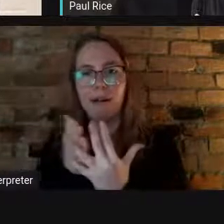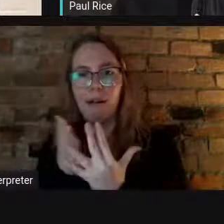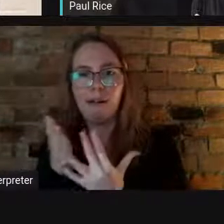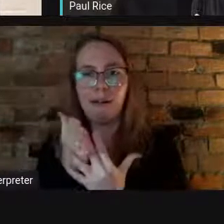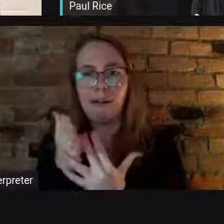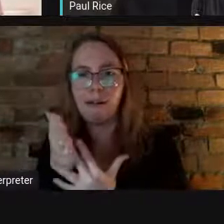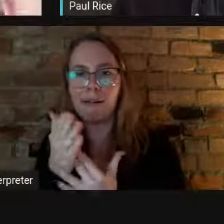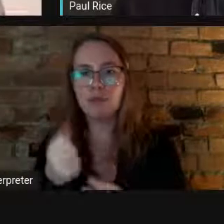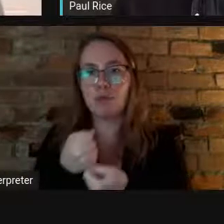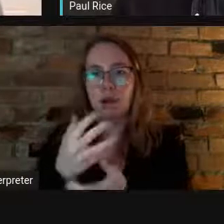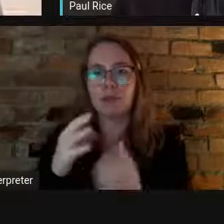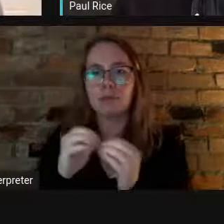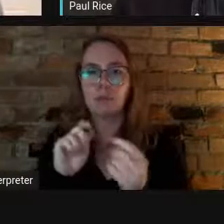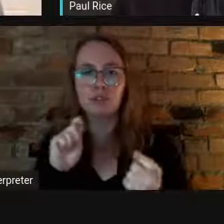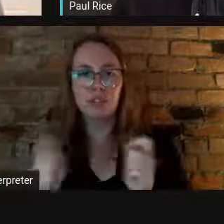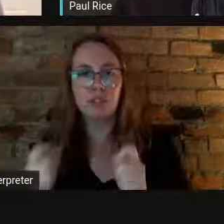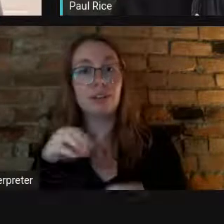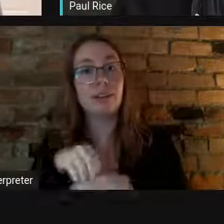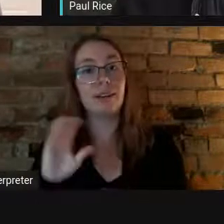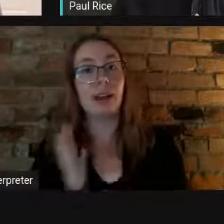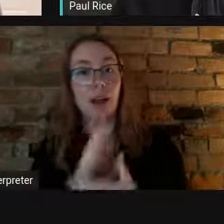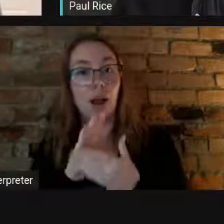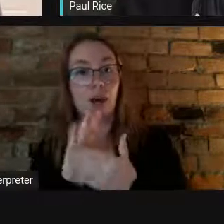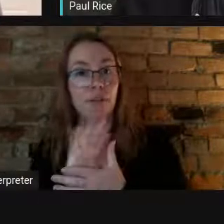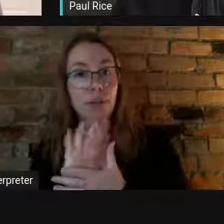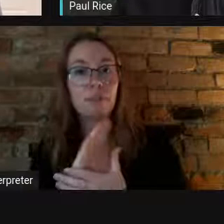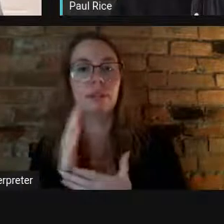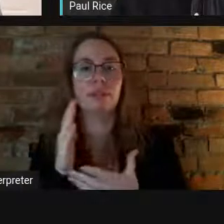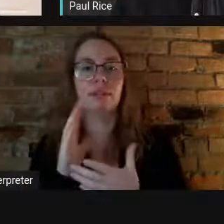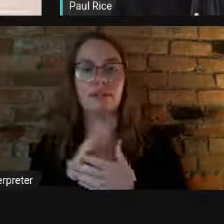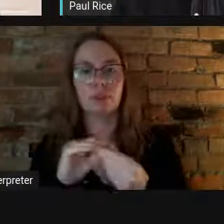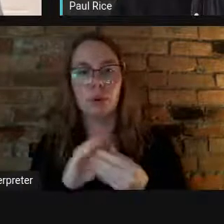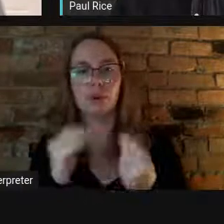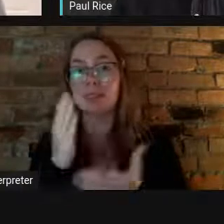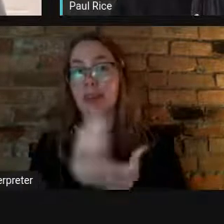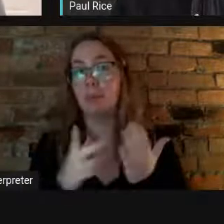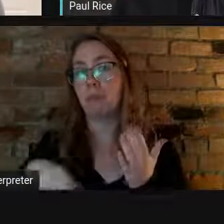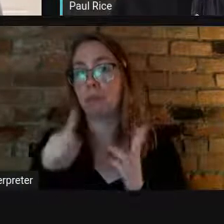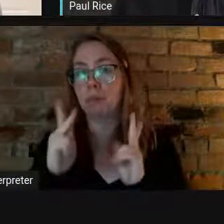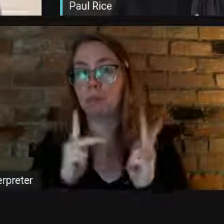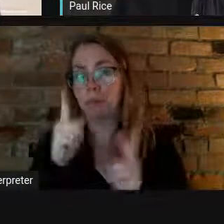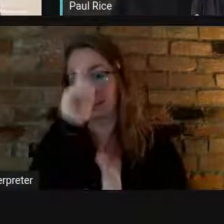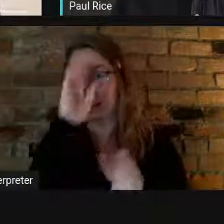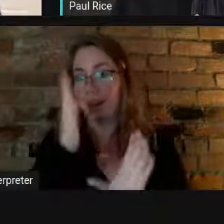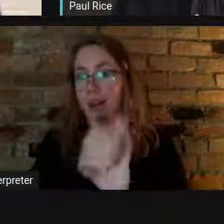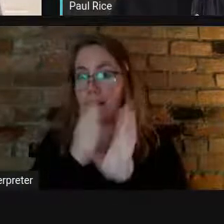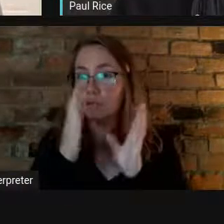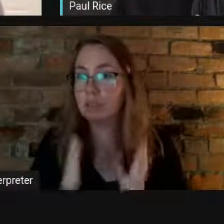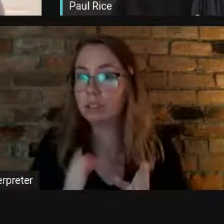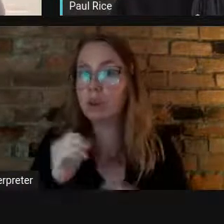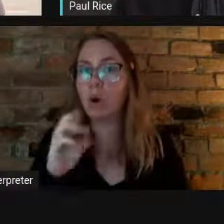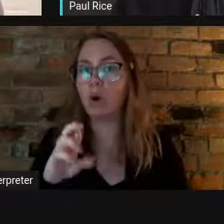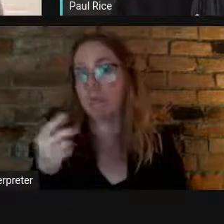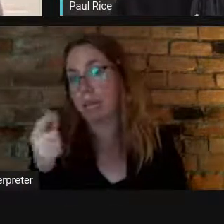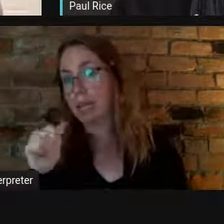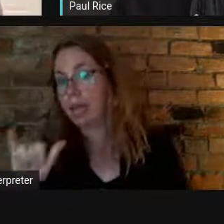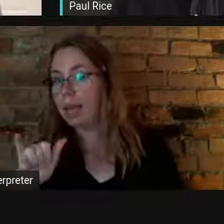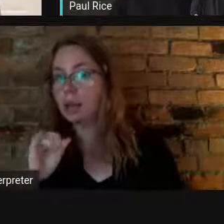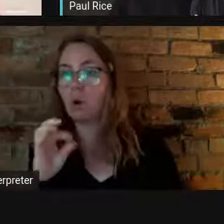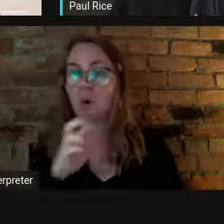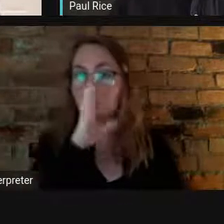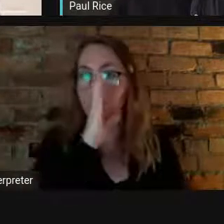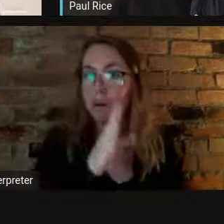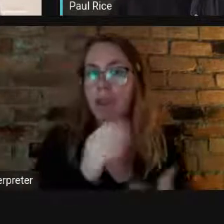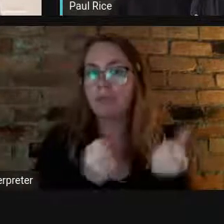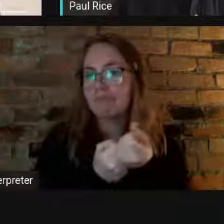of our film, some of those people are psychiatrists, either gay psychiatrists or straight allies who wanted to bring about this change. And I